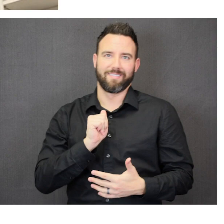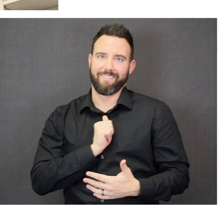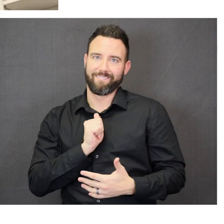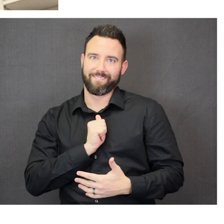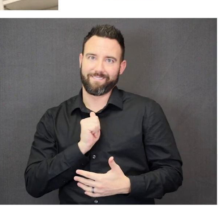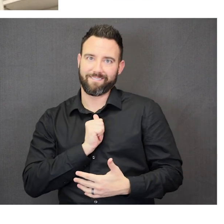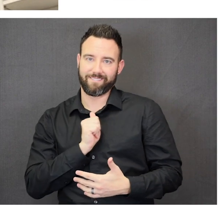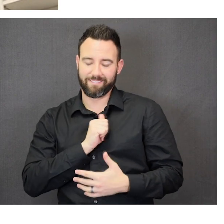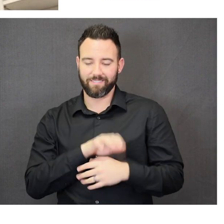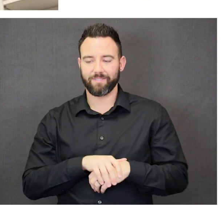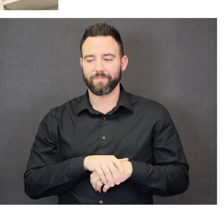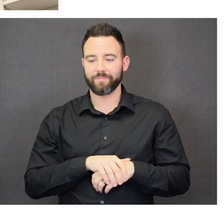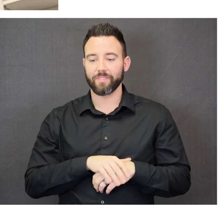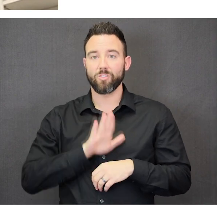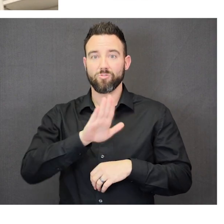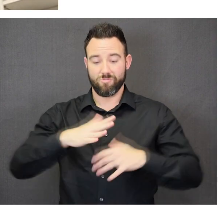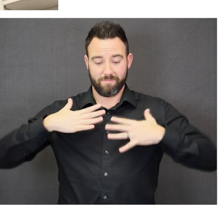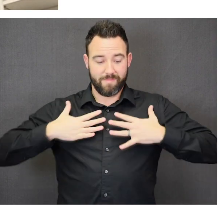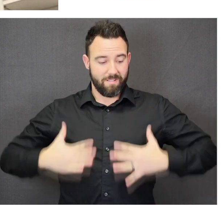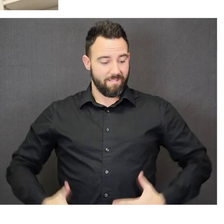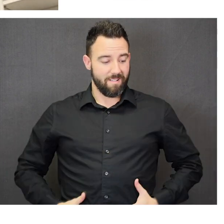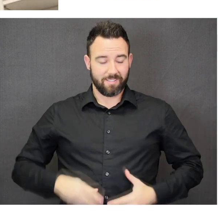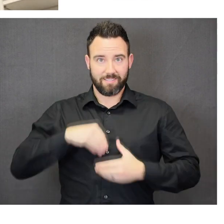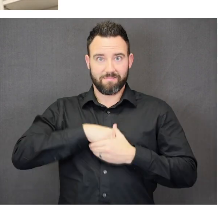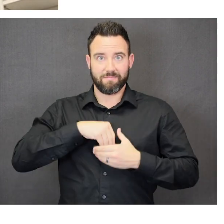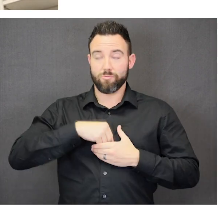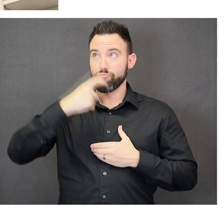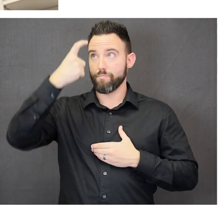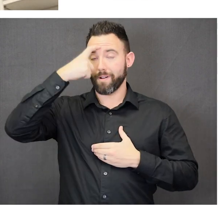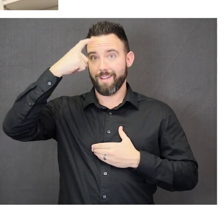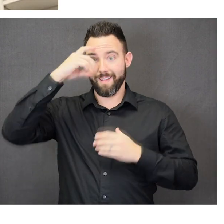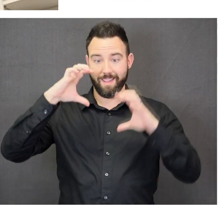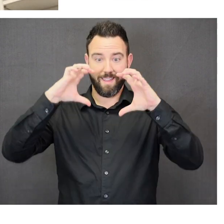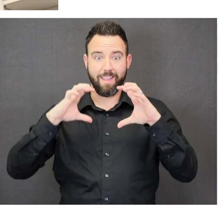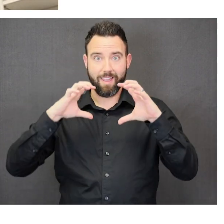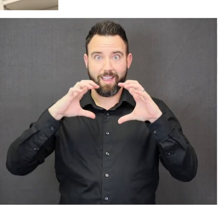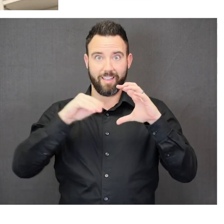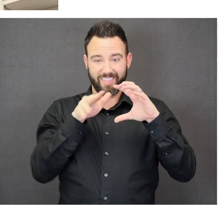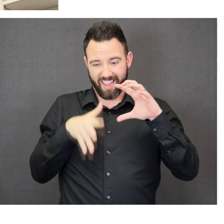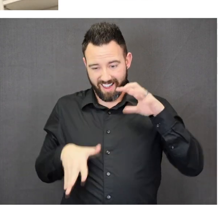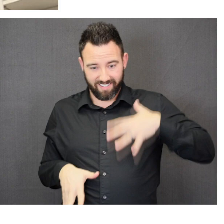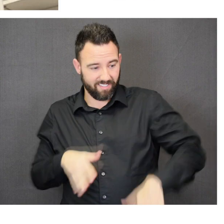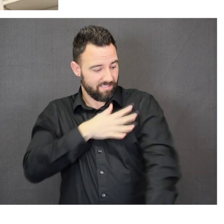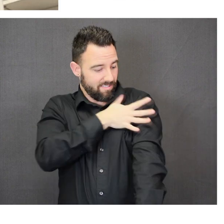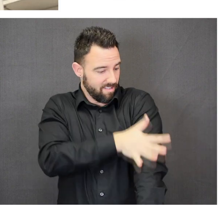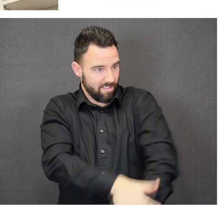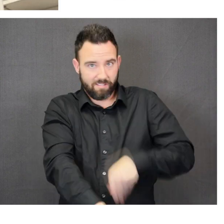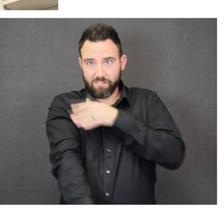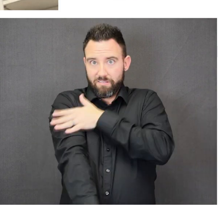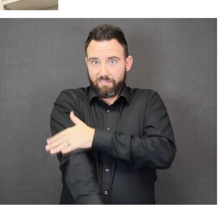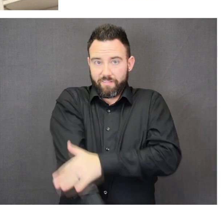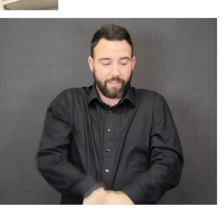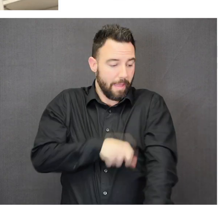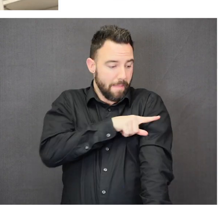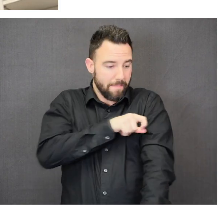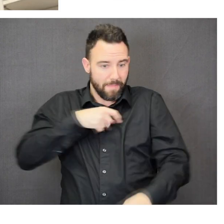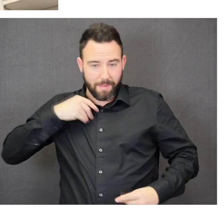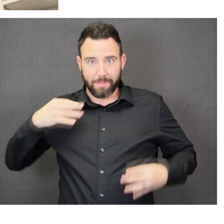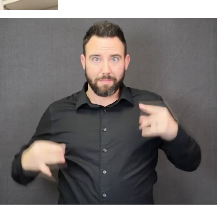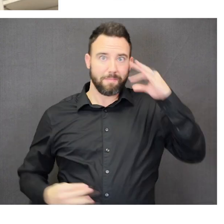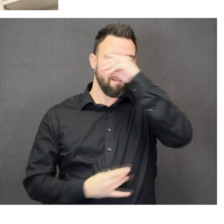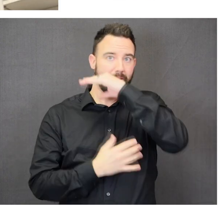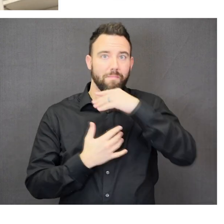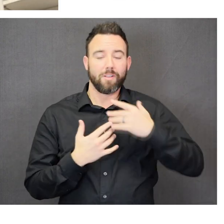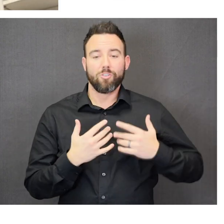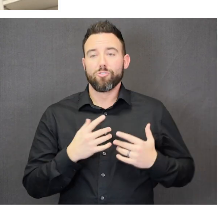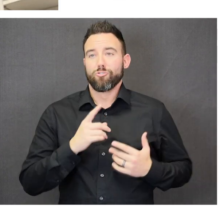thing about nervous systems. The way I describe it is that they like to say hello to each other. So when